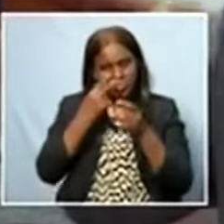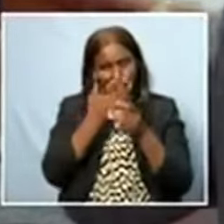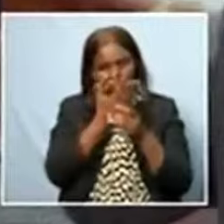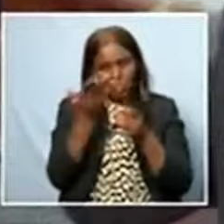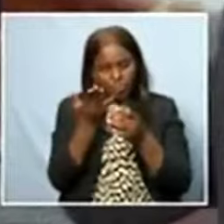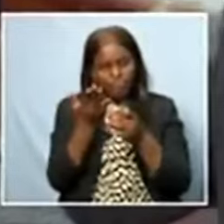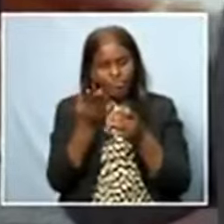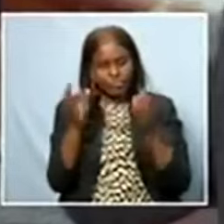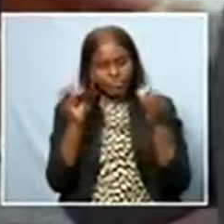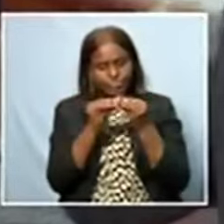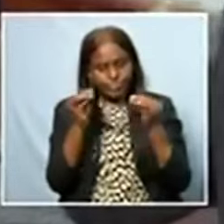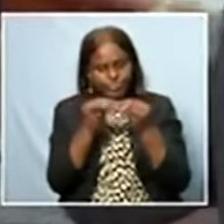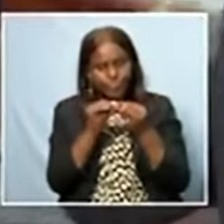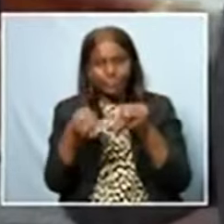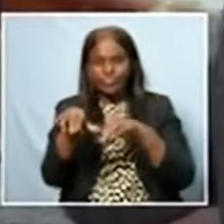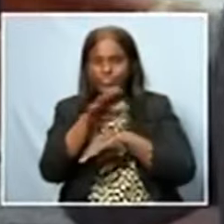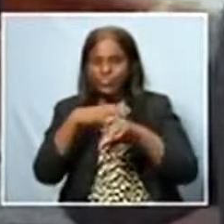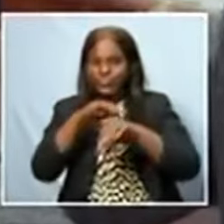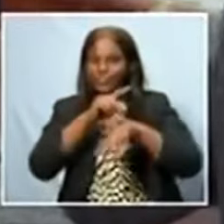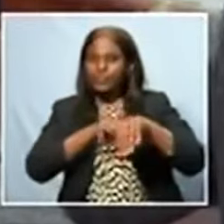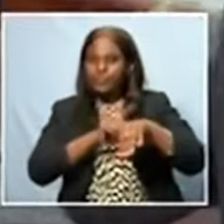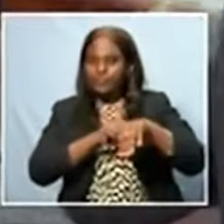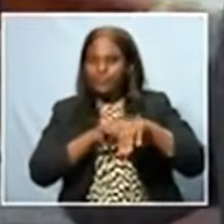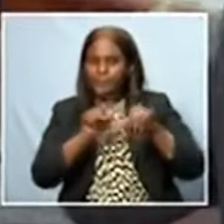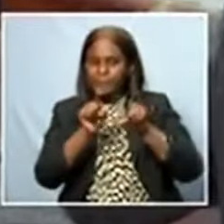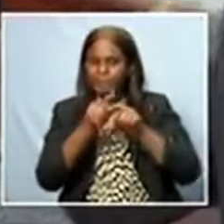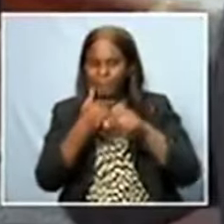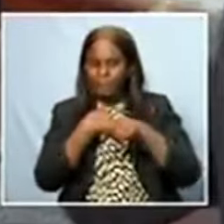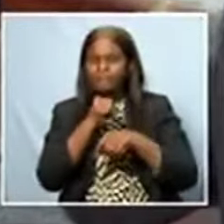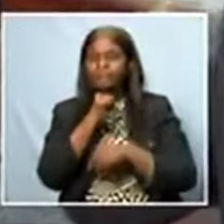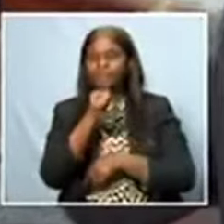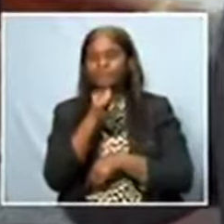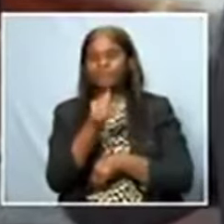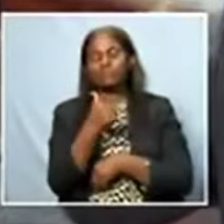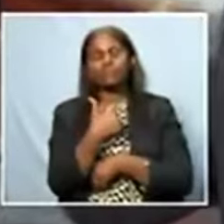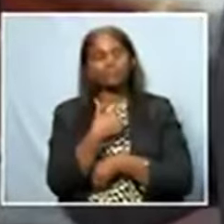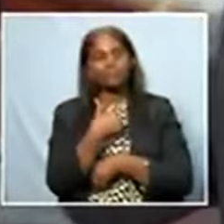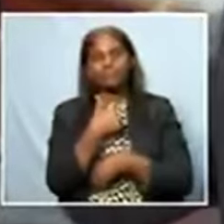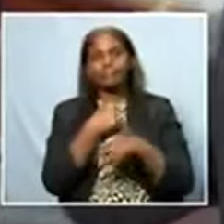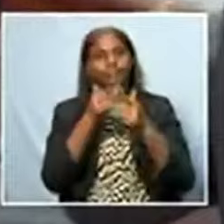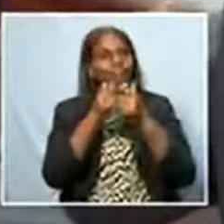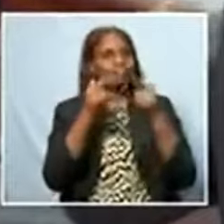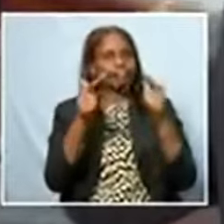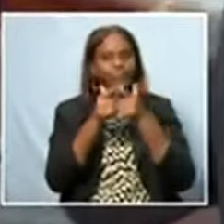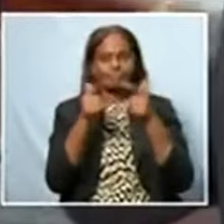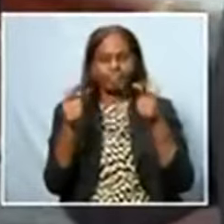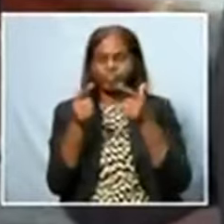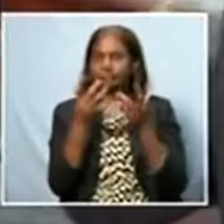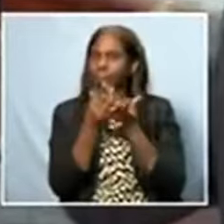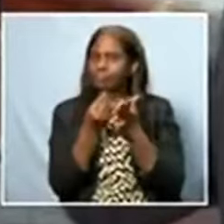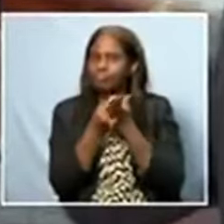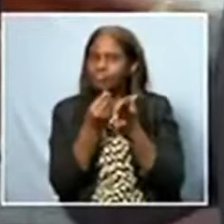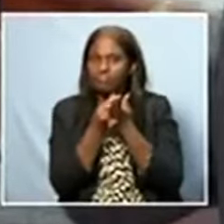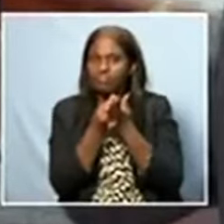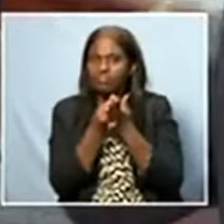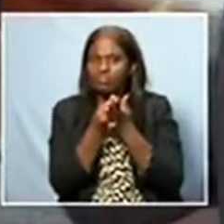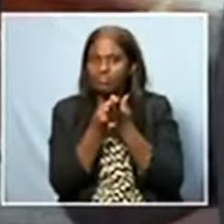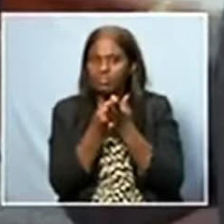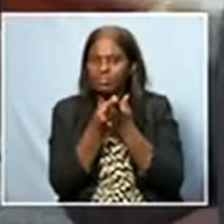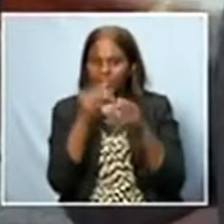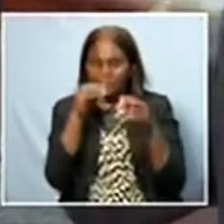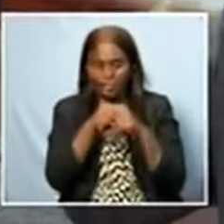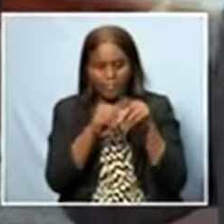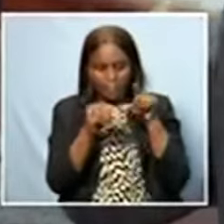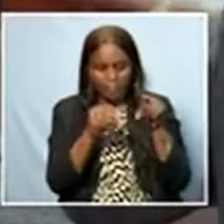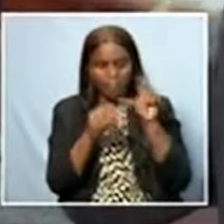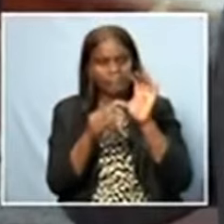railway investment over time has not had major investment going into this